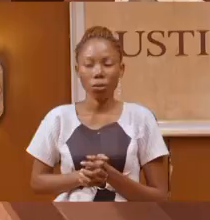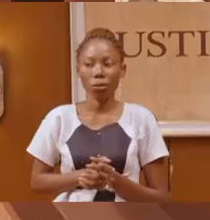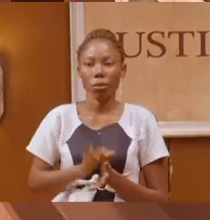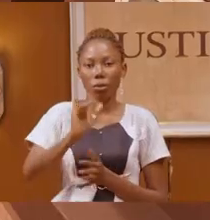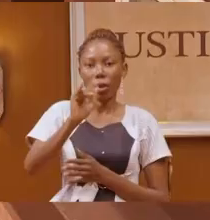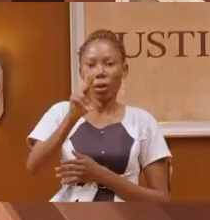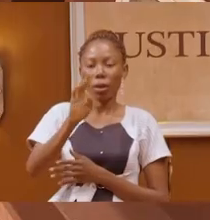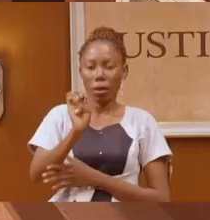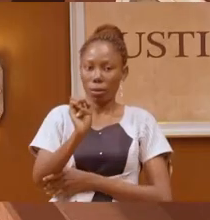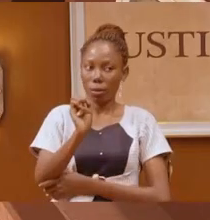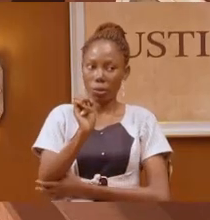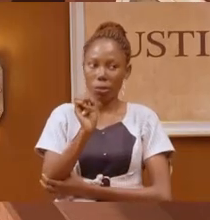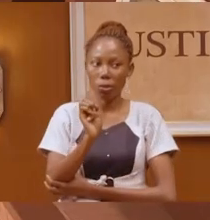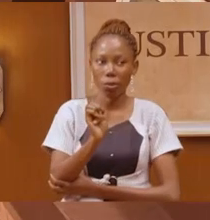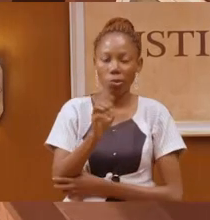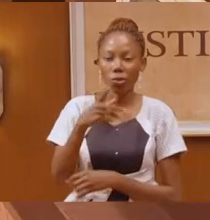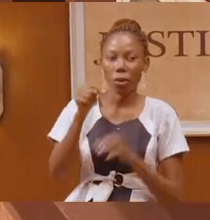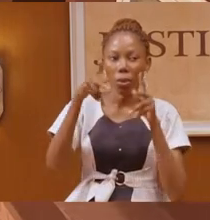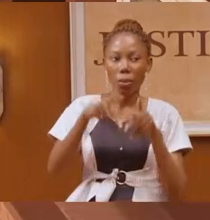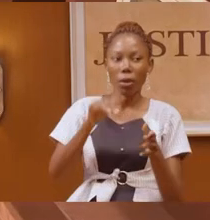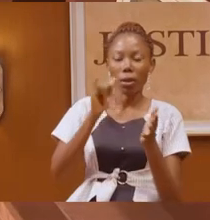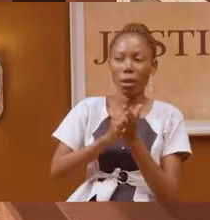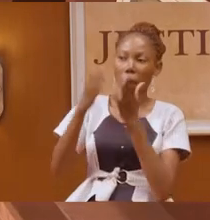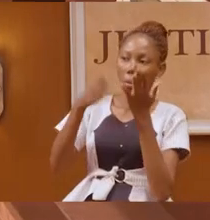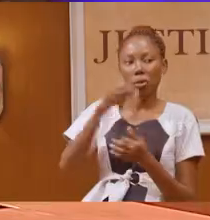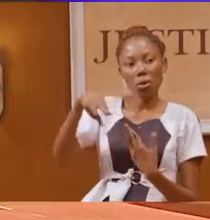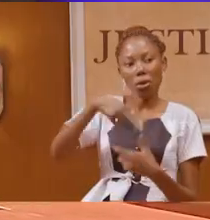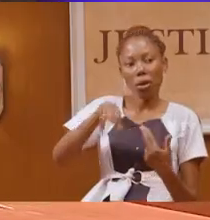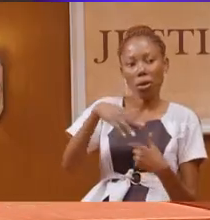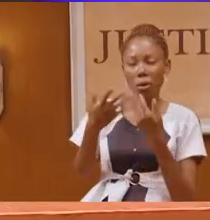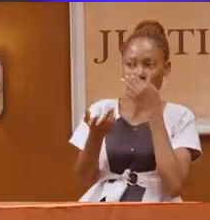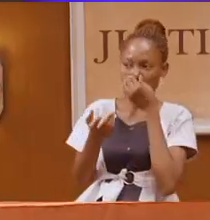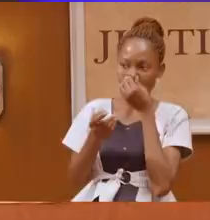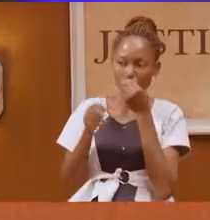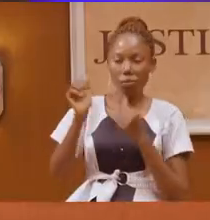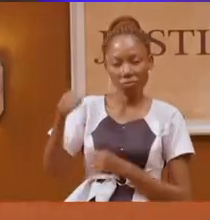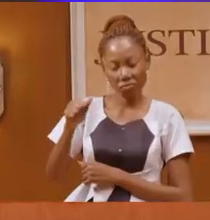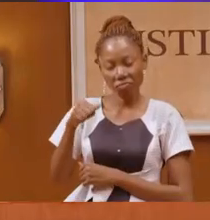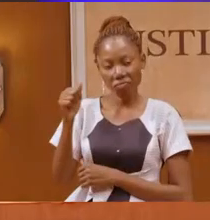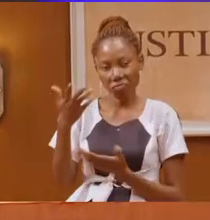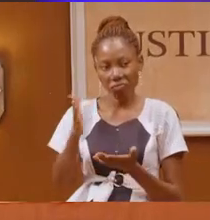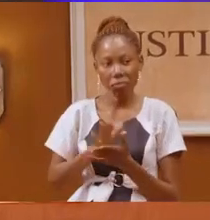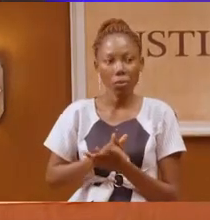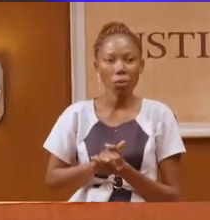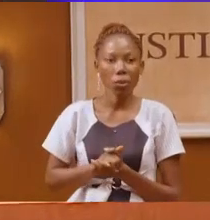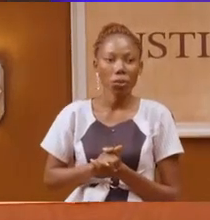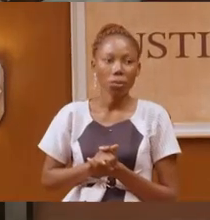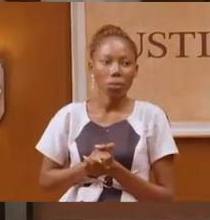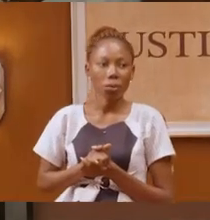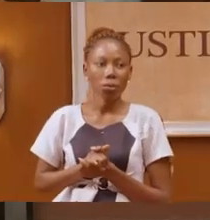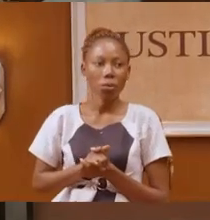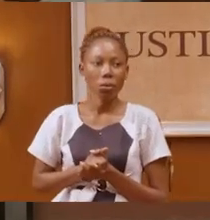Ikechukwu. Your Honor, ma'am. The person that brought you to court is not here, right? Yes, ma'am.